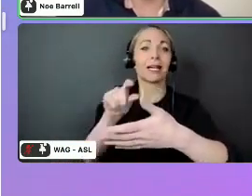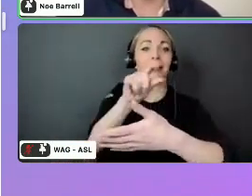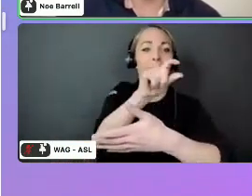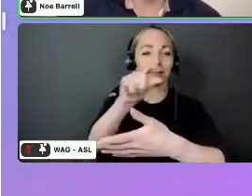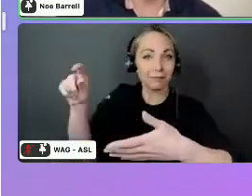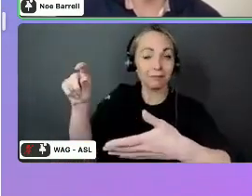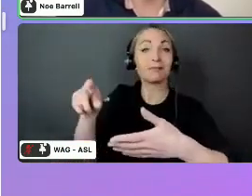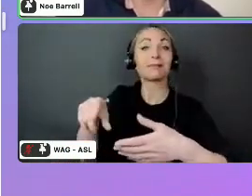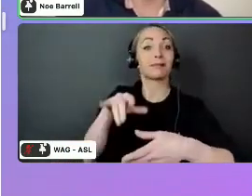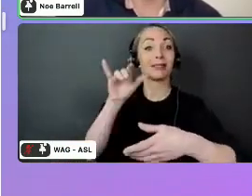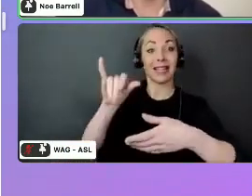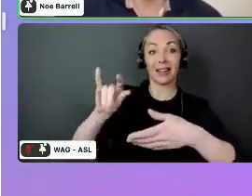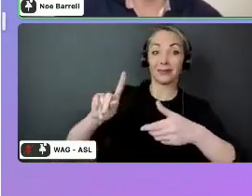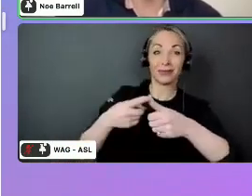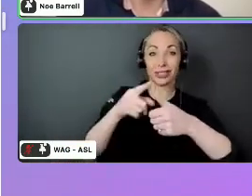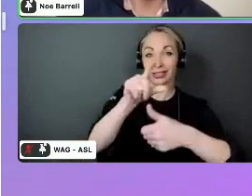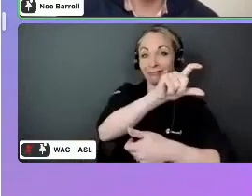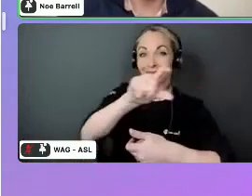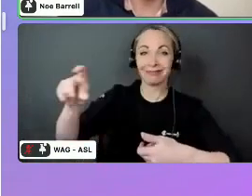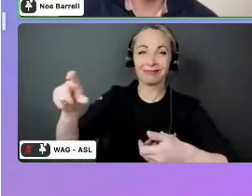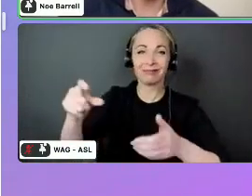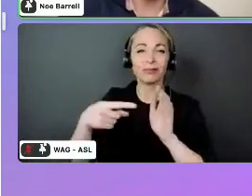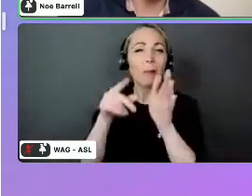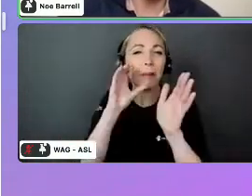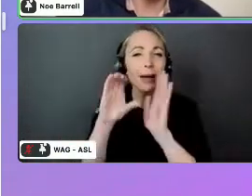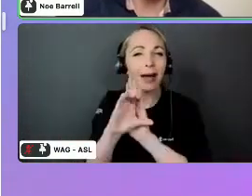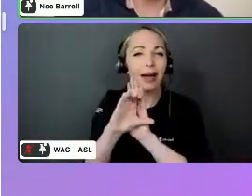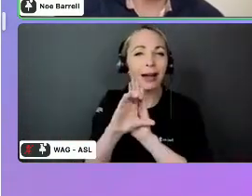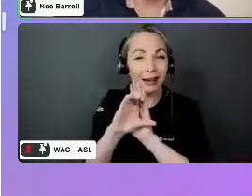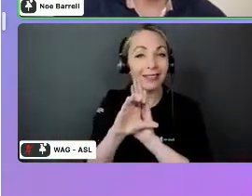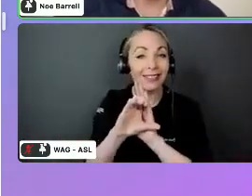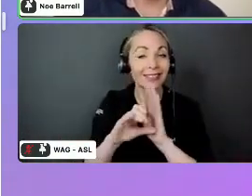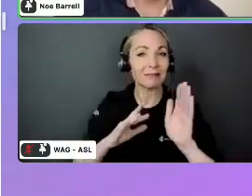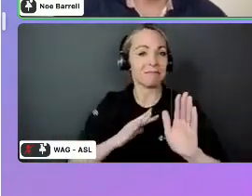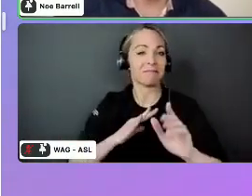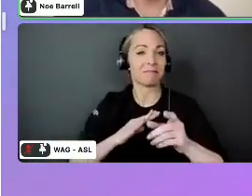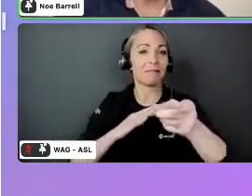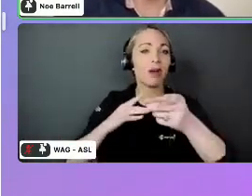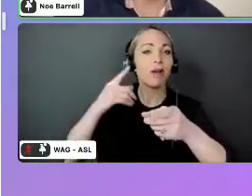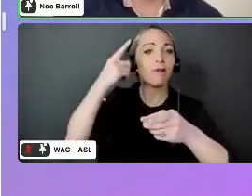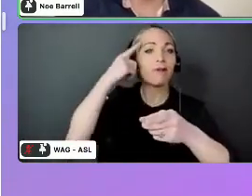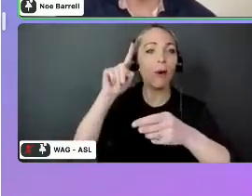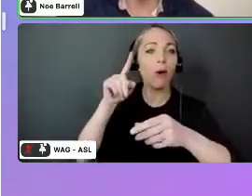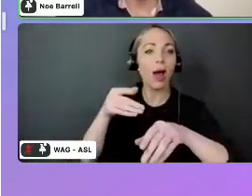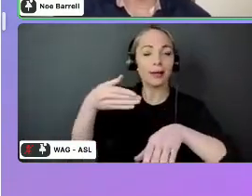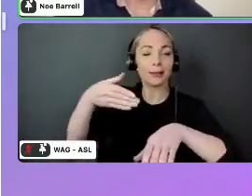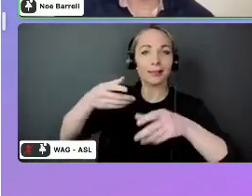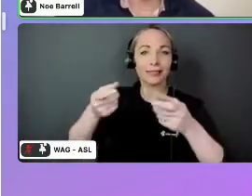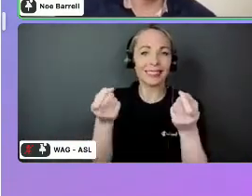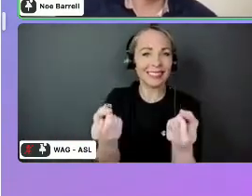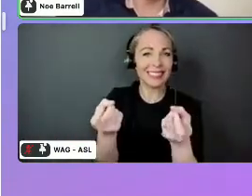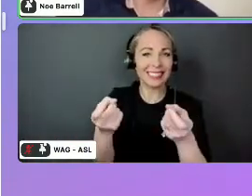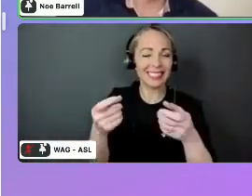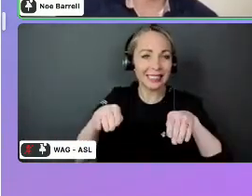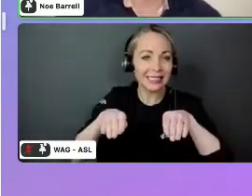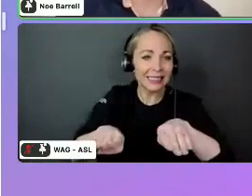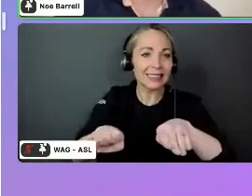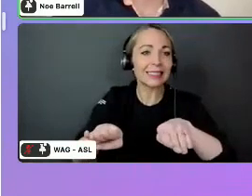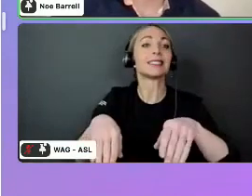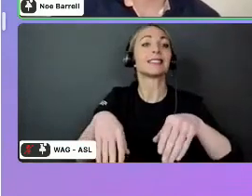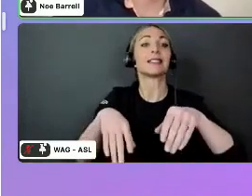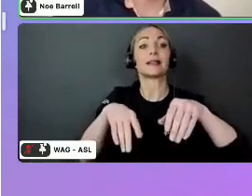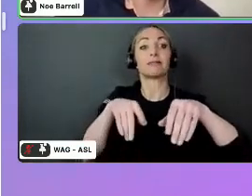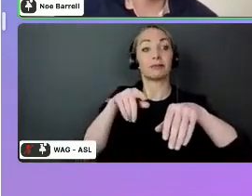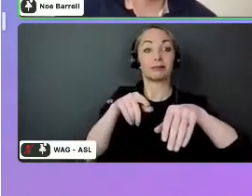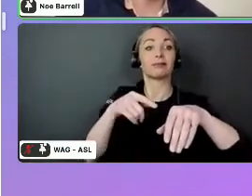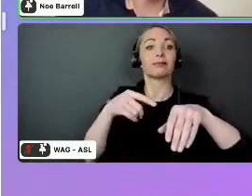here is an image for the binding, and the second one is actually the name of the binding. And then on the left, we have